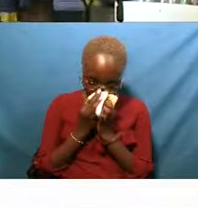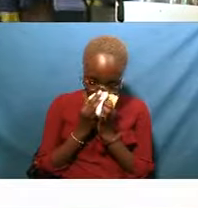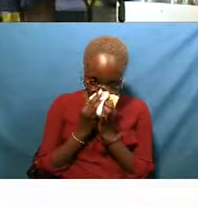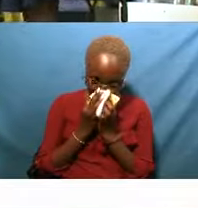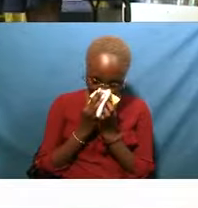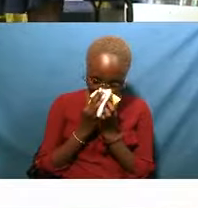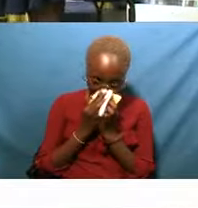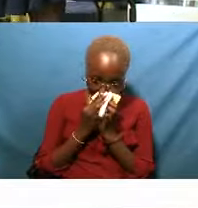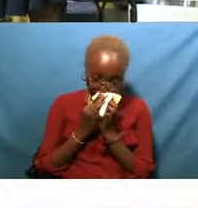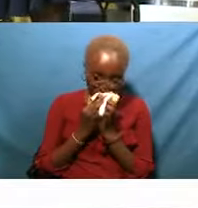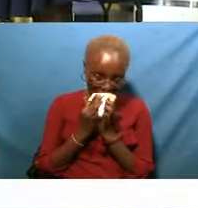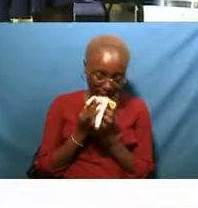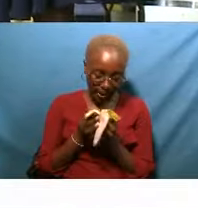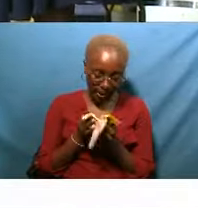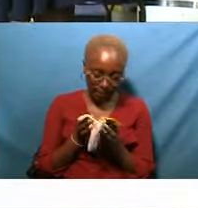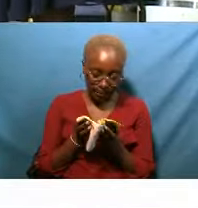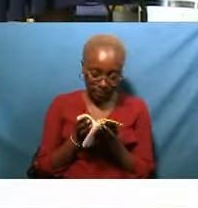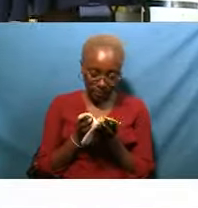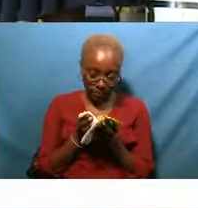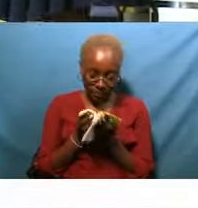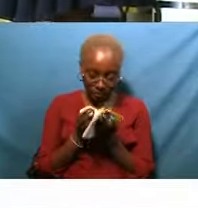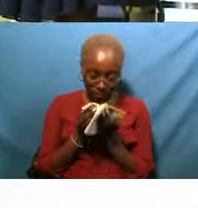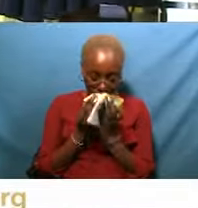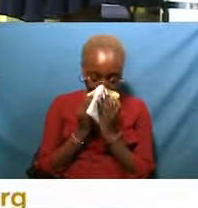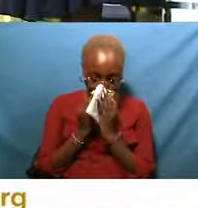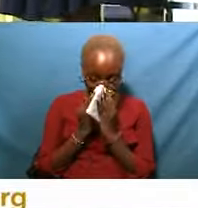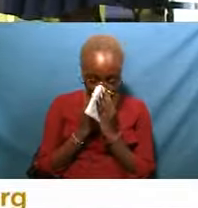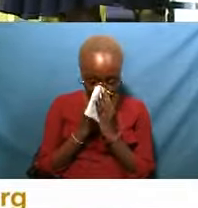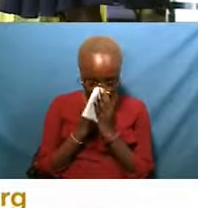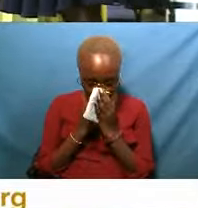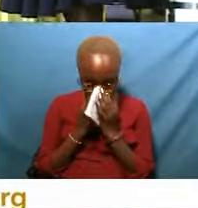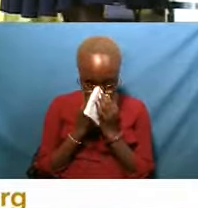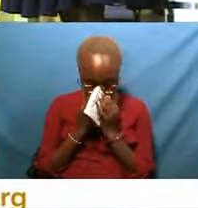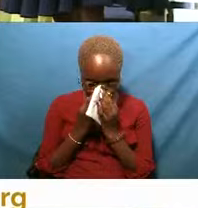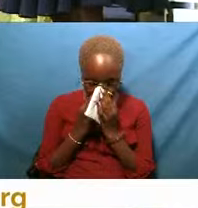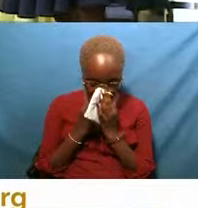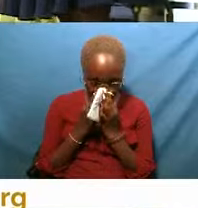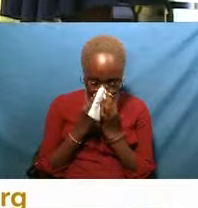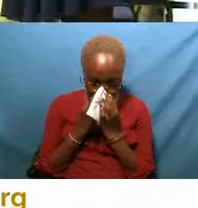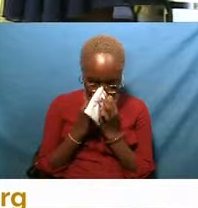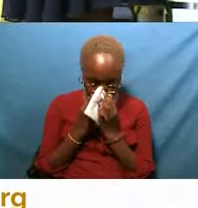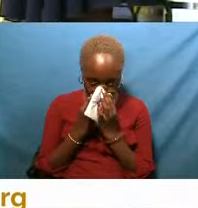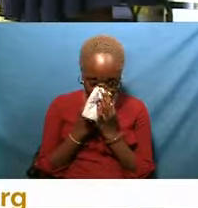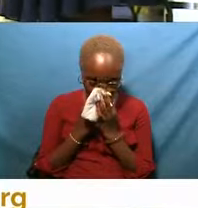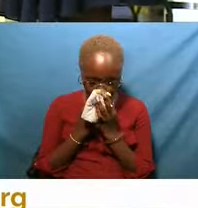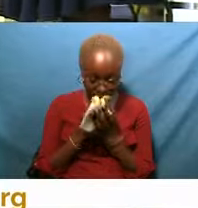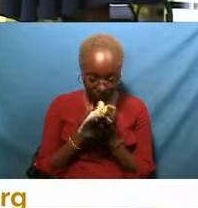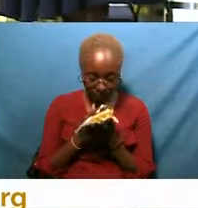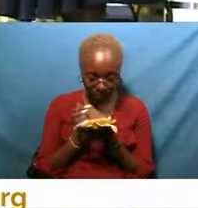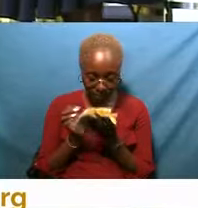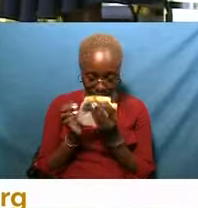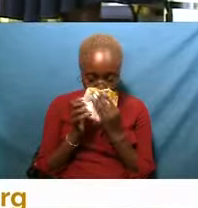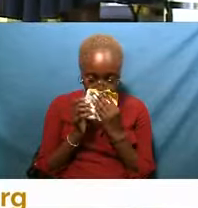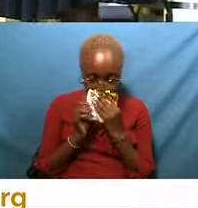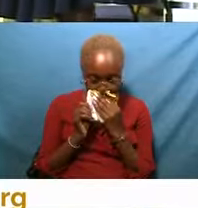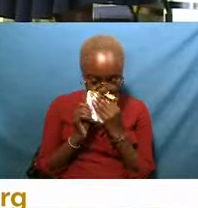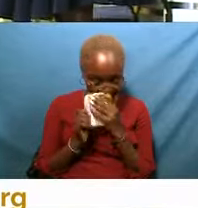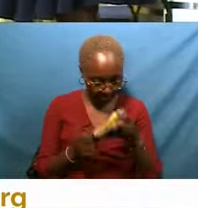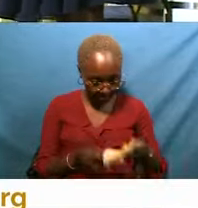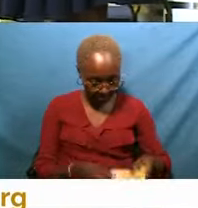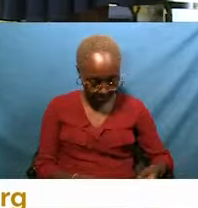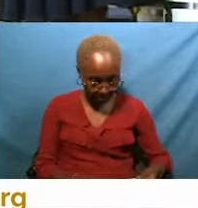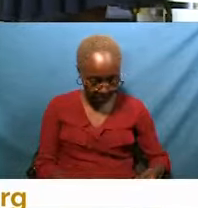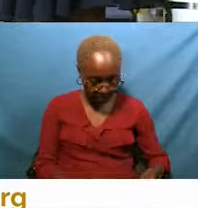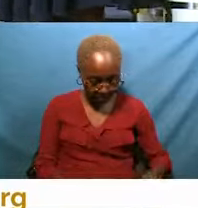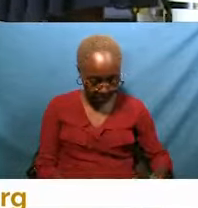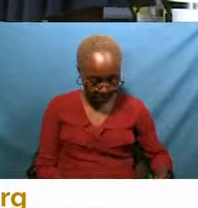solid ground, found through the fiercest drought and storm. What